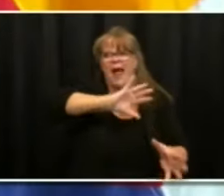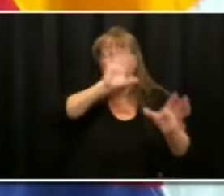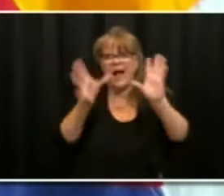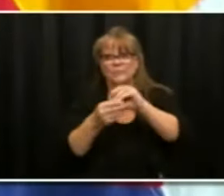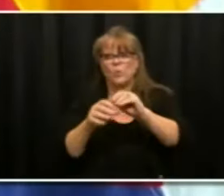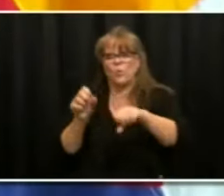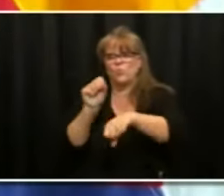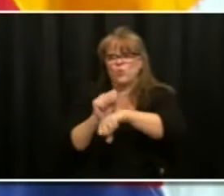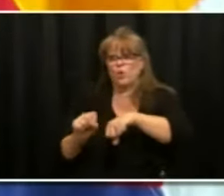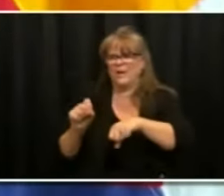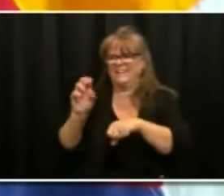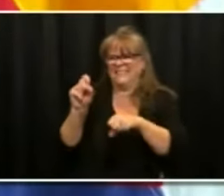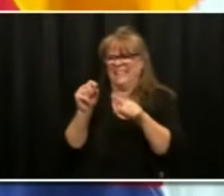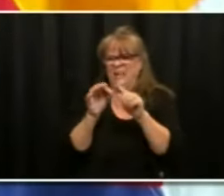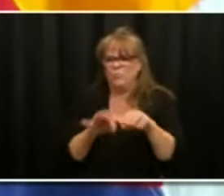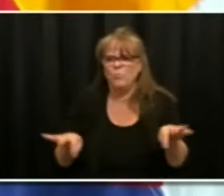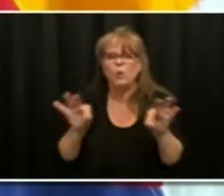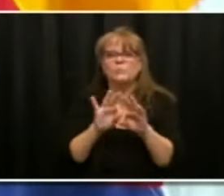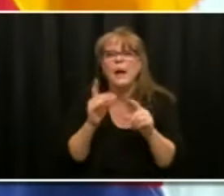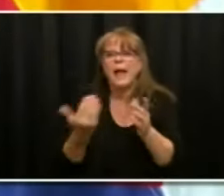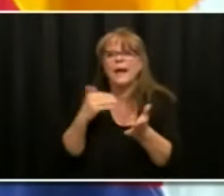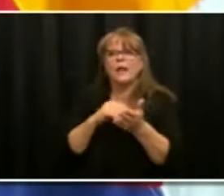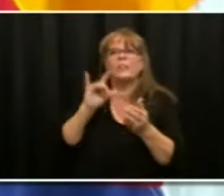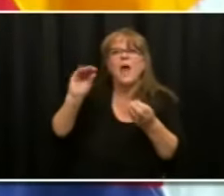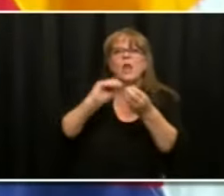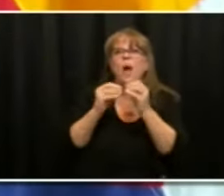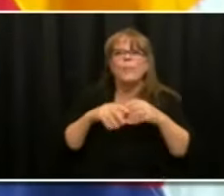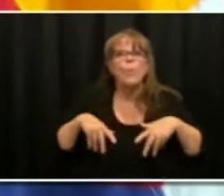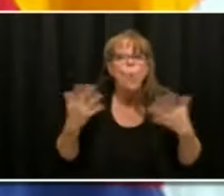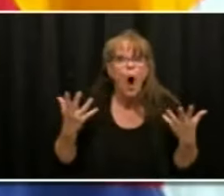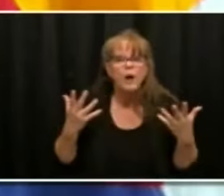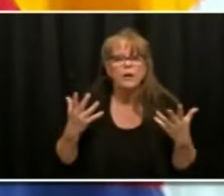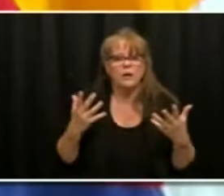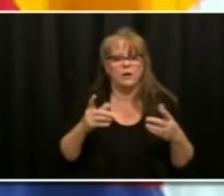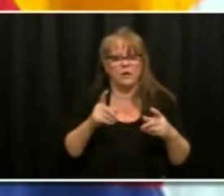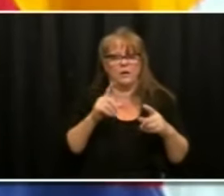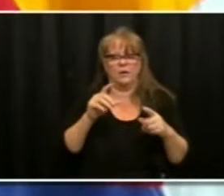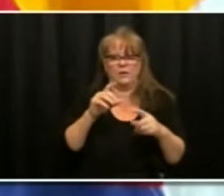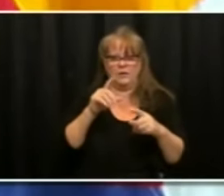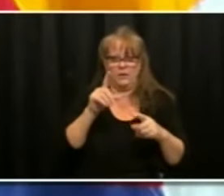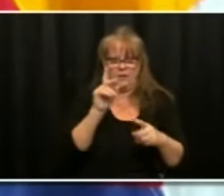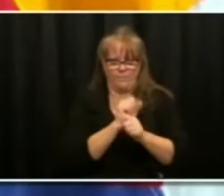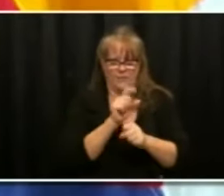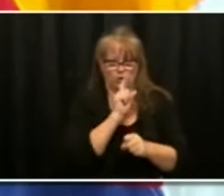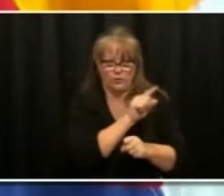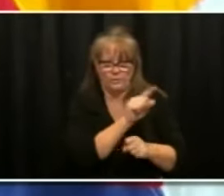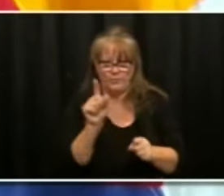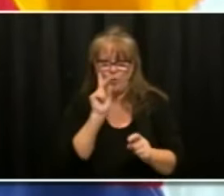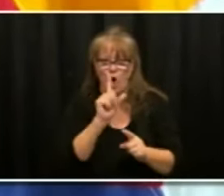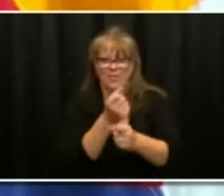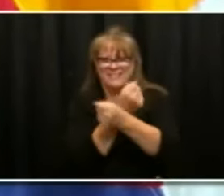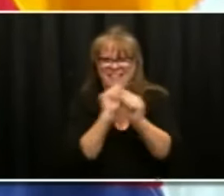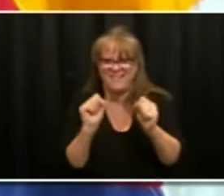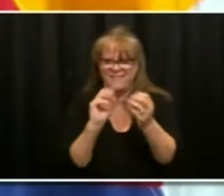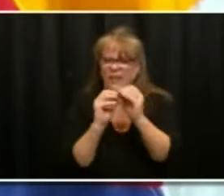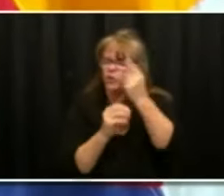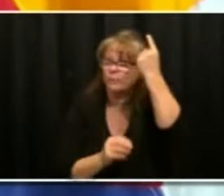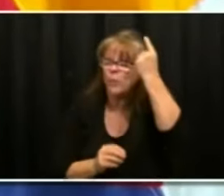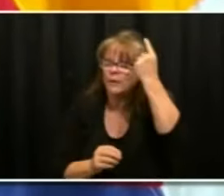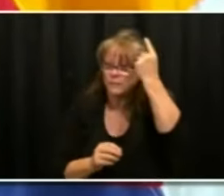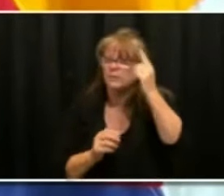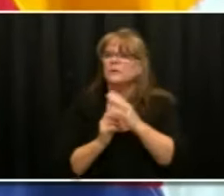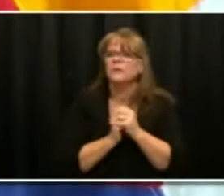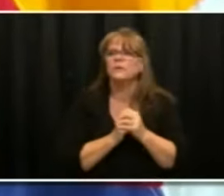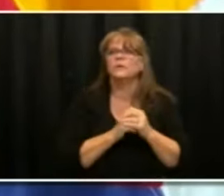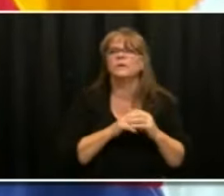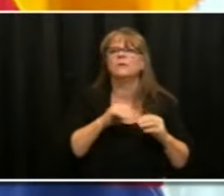of every single person in our agricultural community. Early on in the pandemic, we worked with CDPHE to create agricultural worker guidance